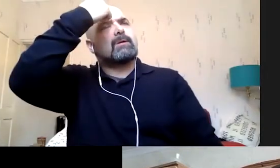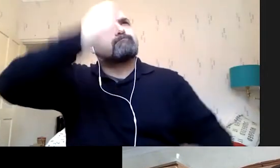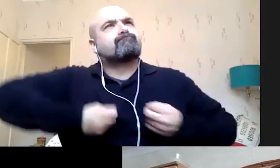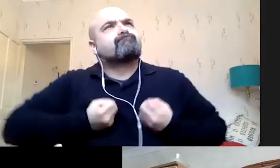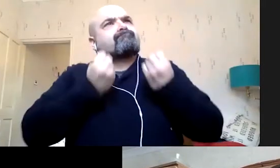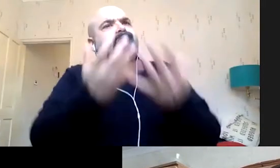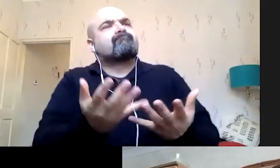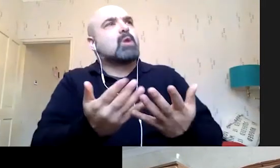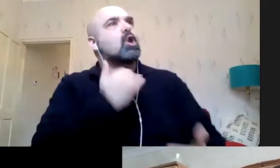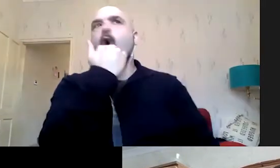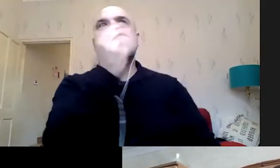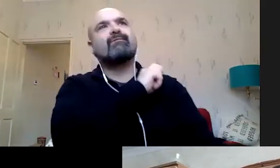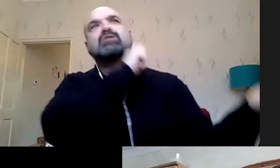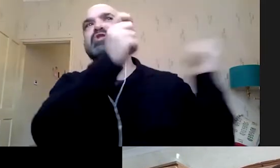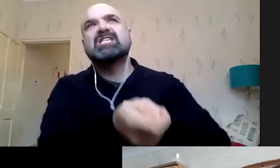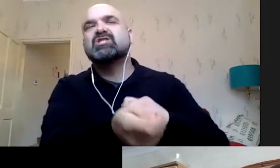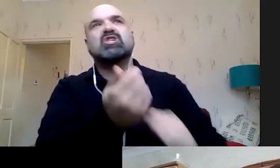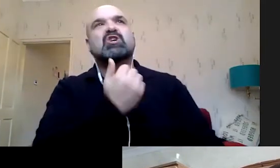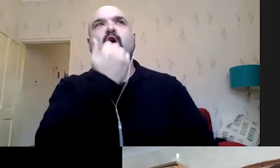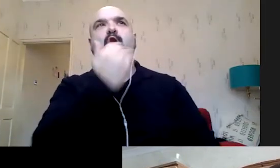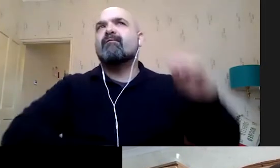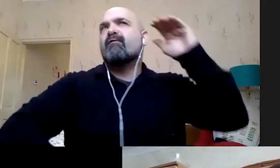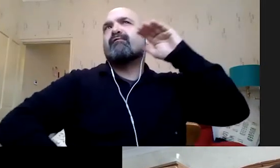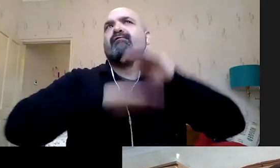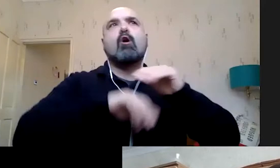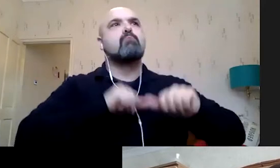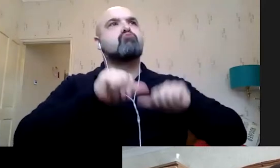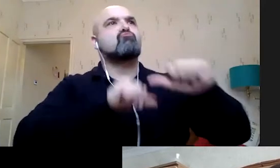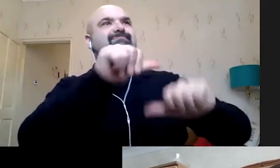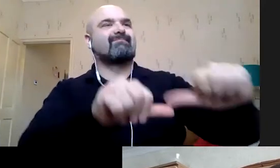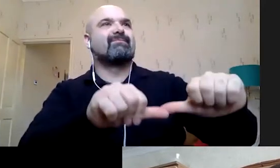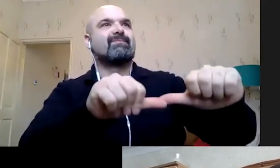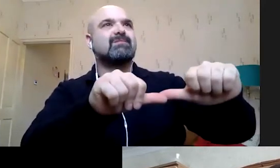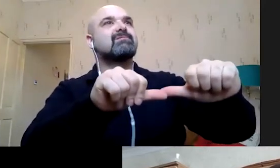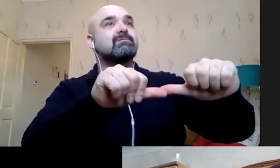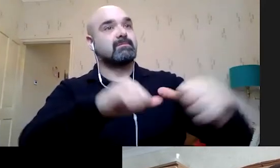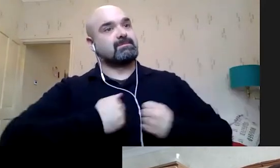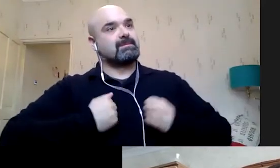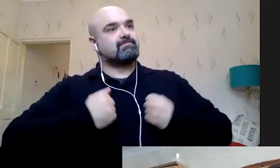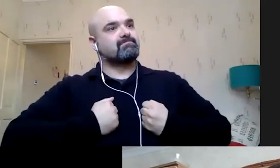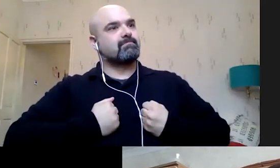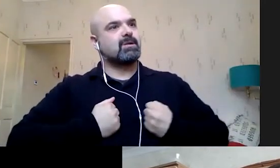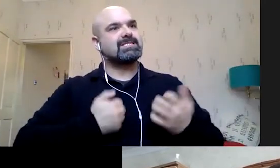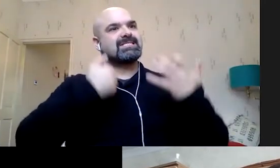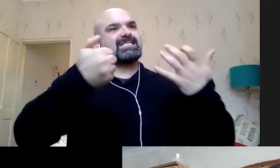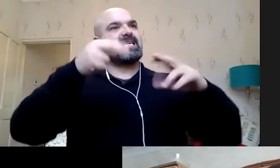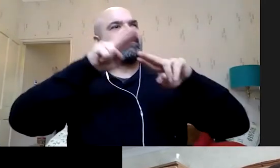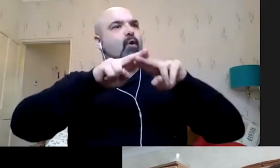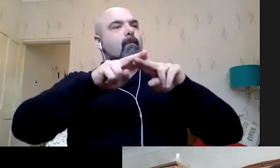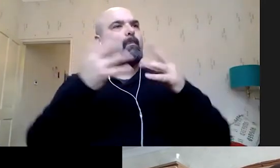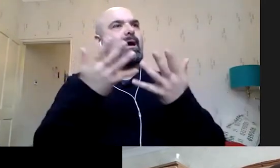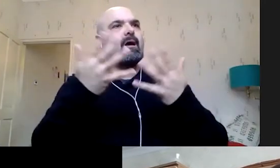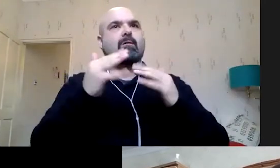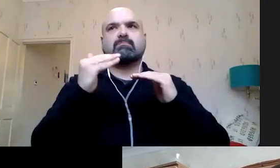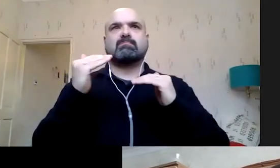trying to get at, there's not been enough change to be fully progressive and In my sixth form in high school, I set up